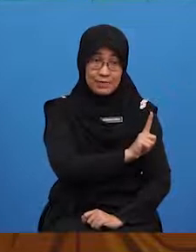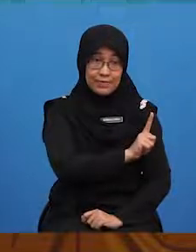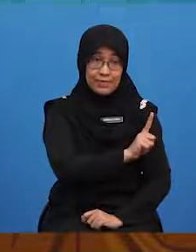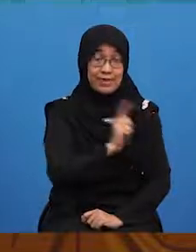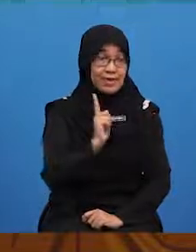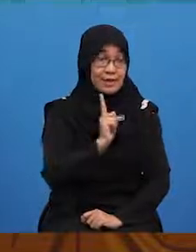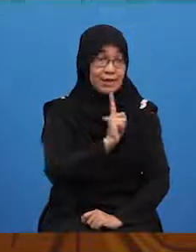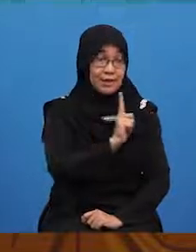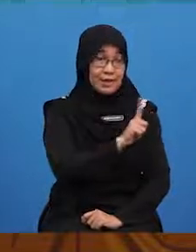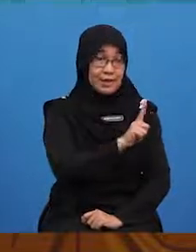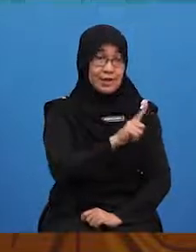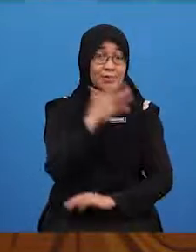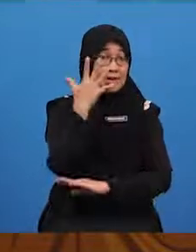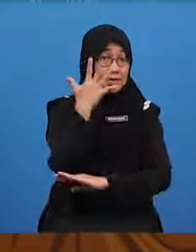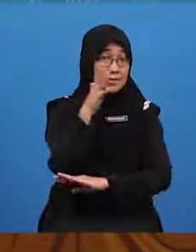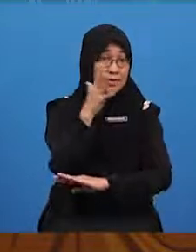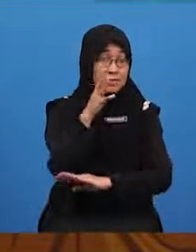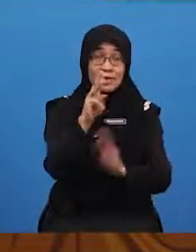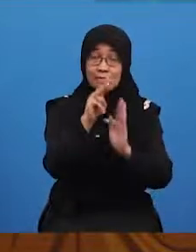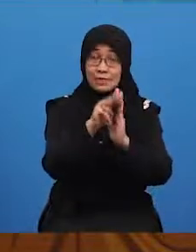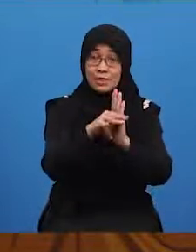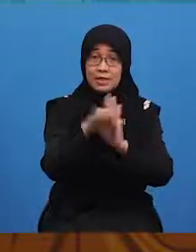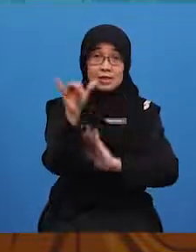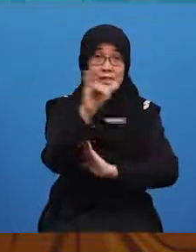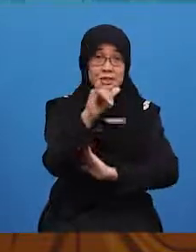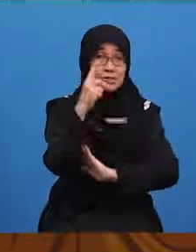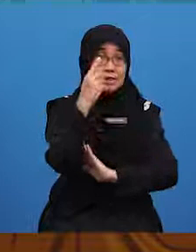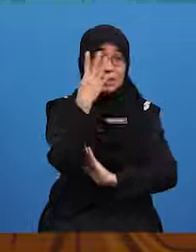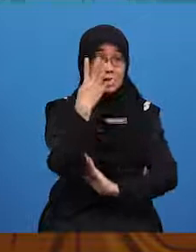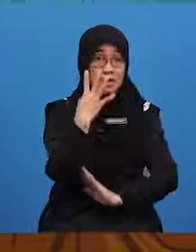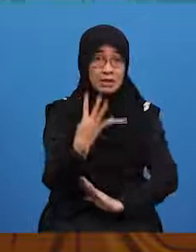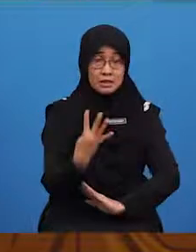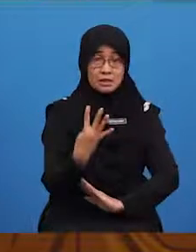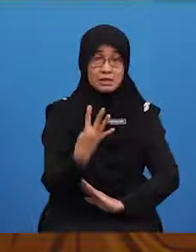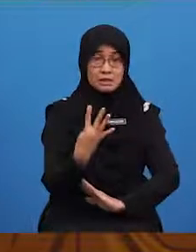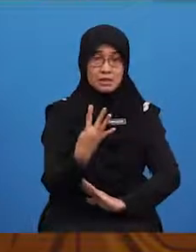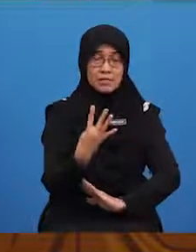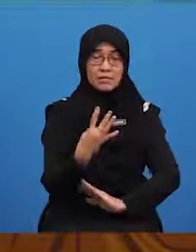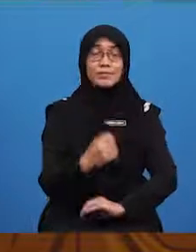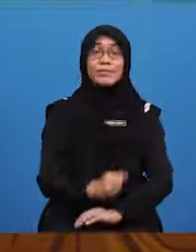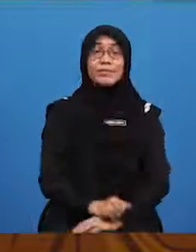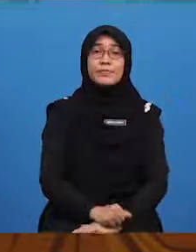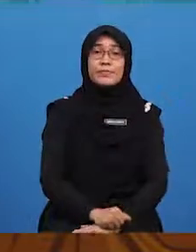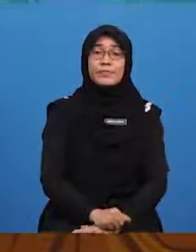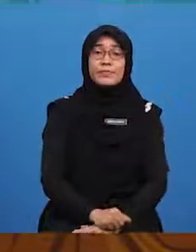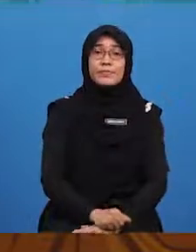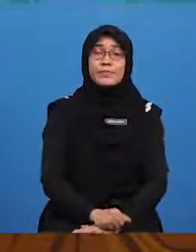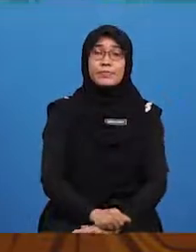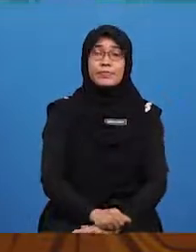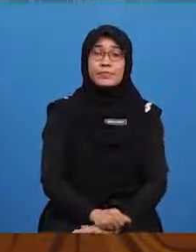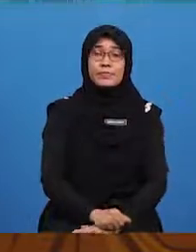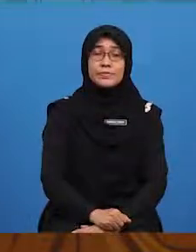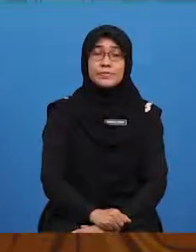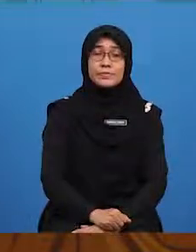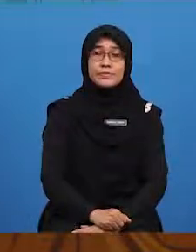the clock. Same thing, a quarter equal to 15 minutes. If the 15